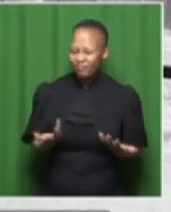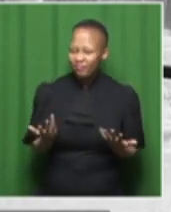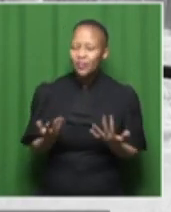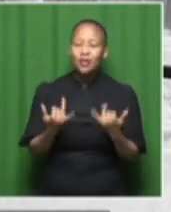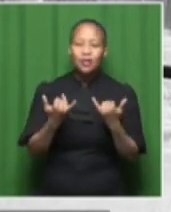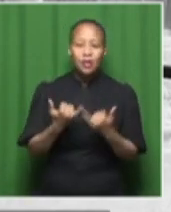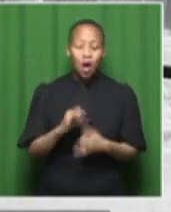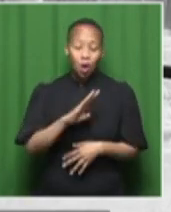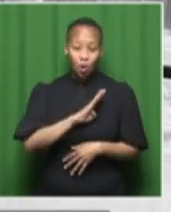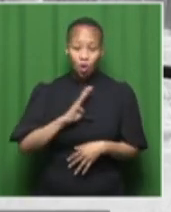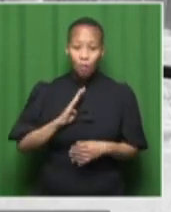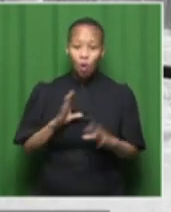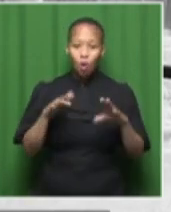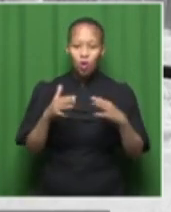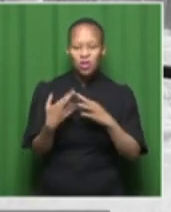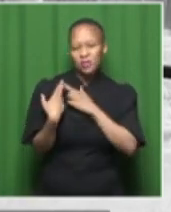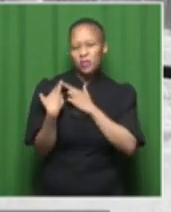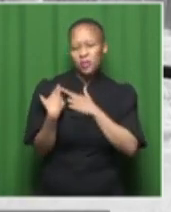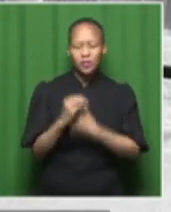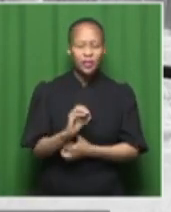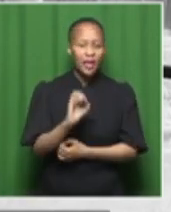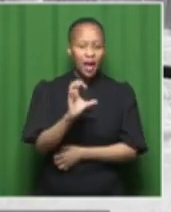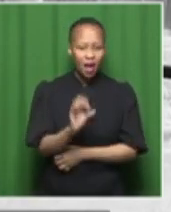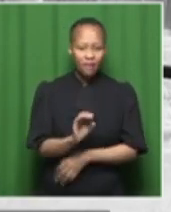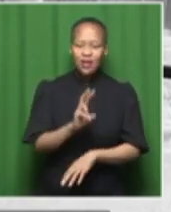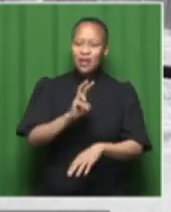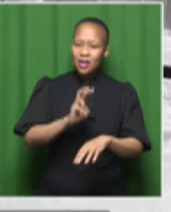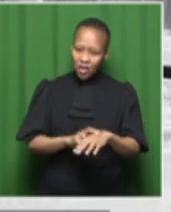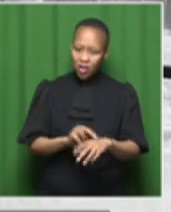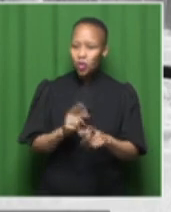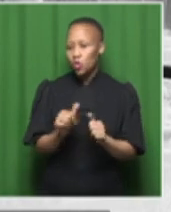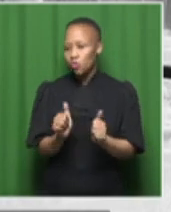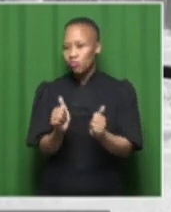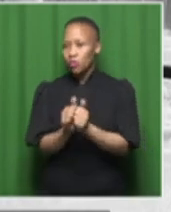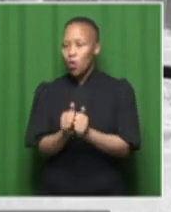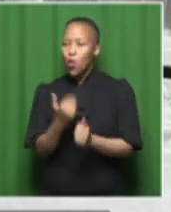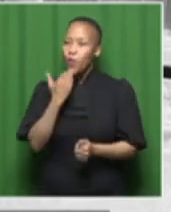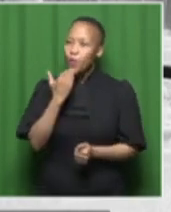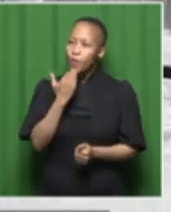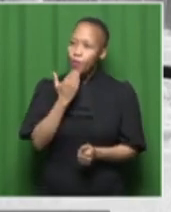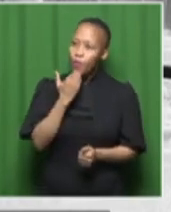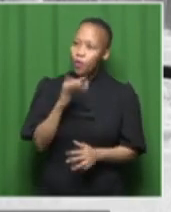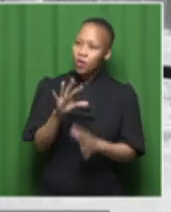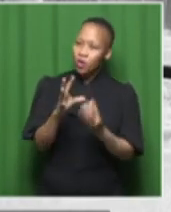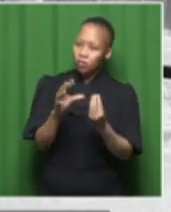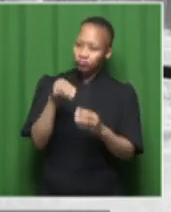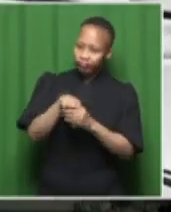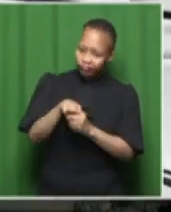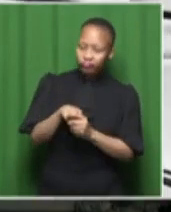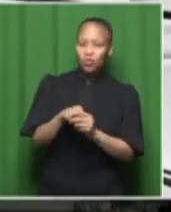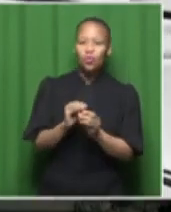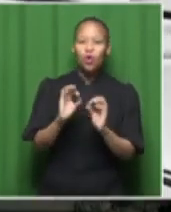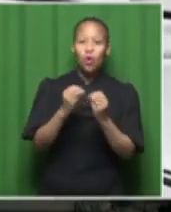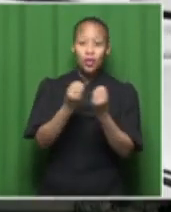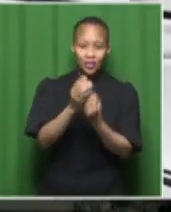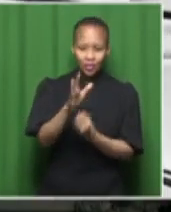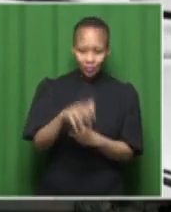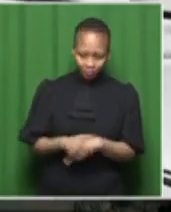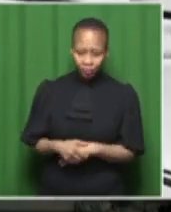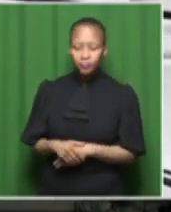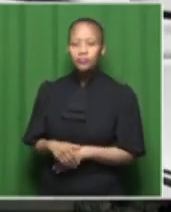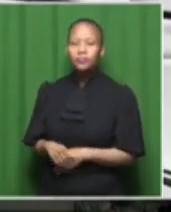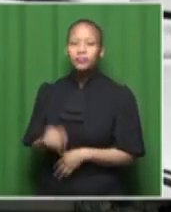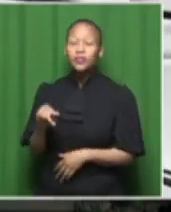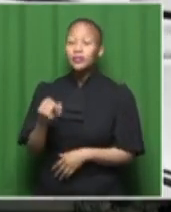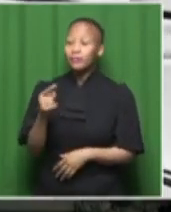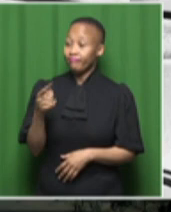this responsibility, then it should be paired with the right to choose who's going to lead the organization. Professor Natesan, you said the minister